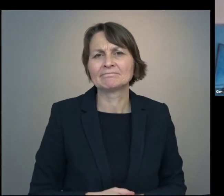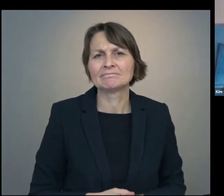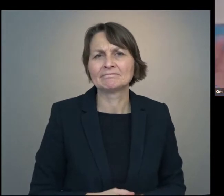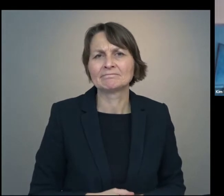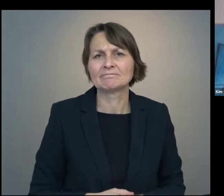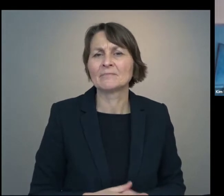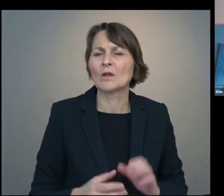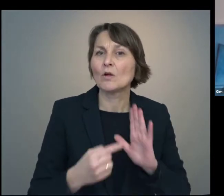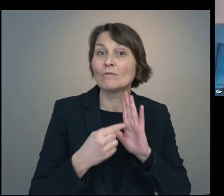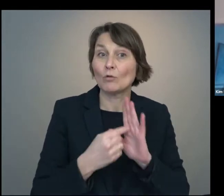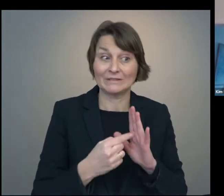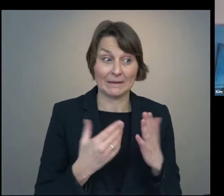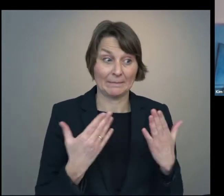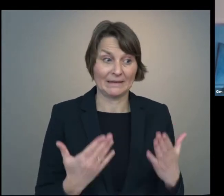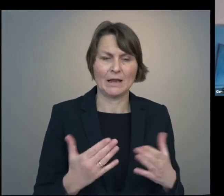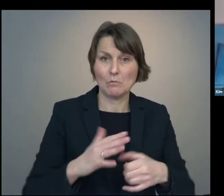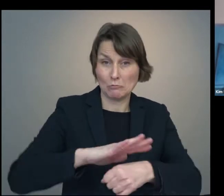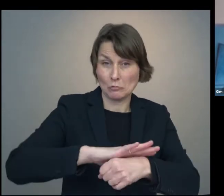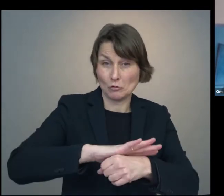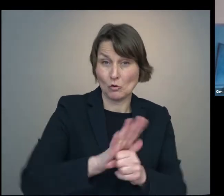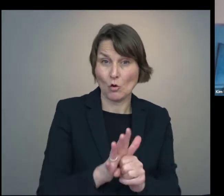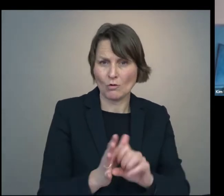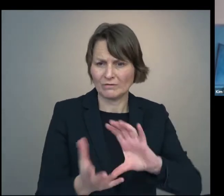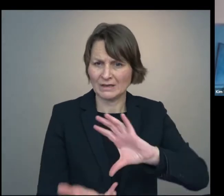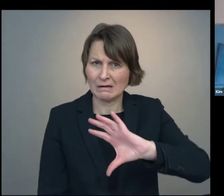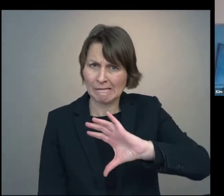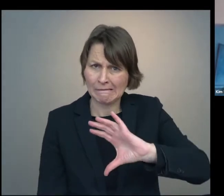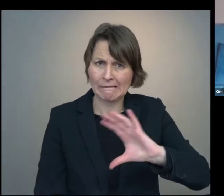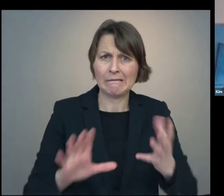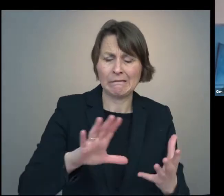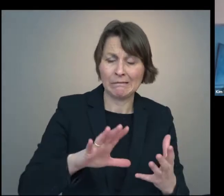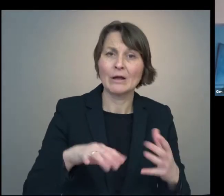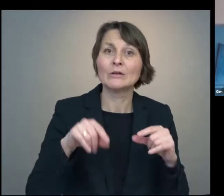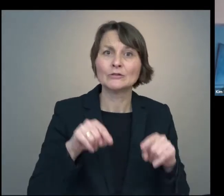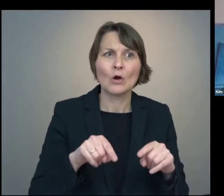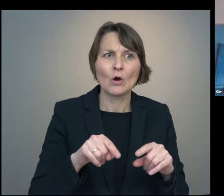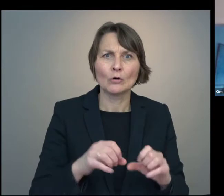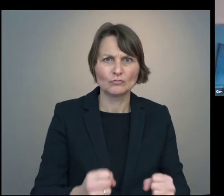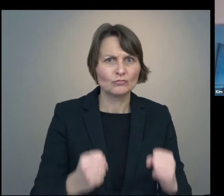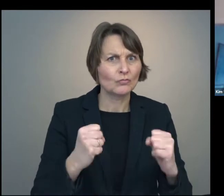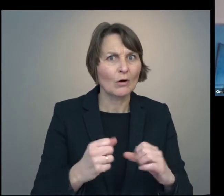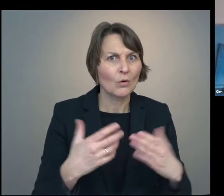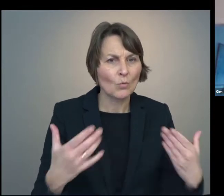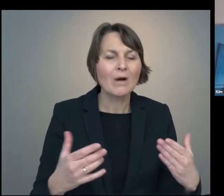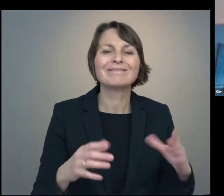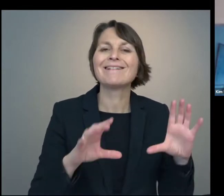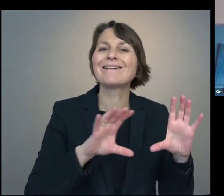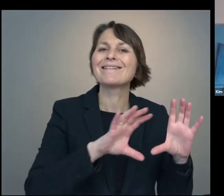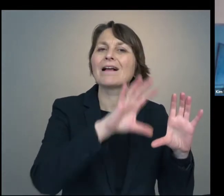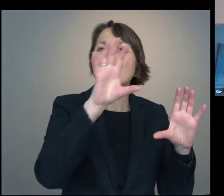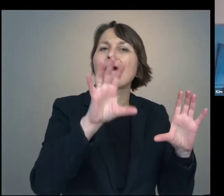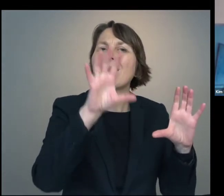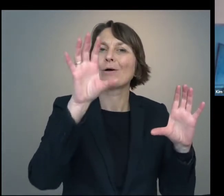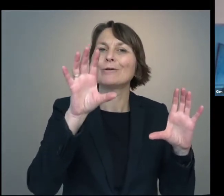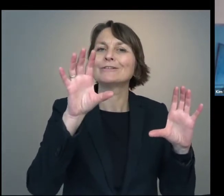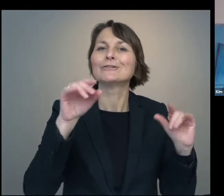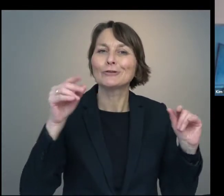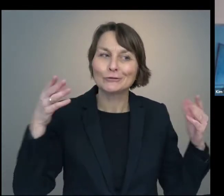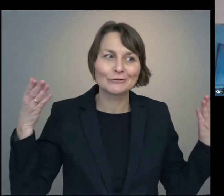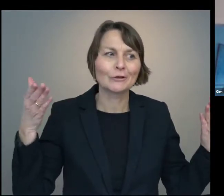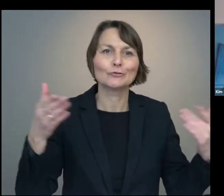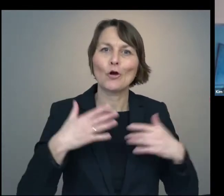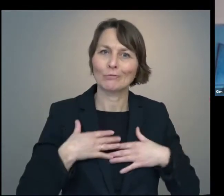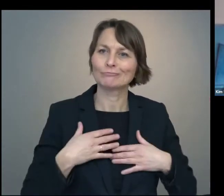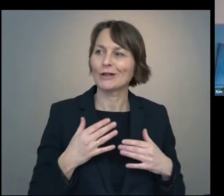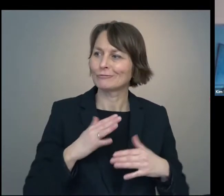to things like COVID is higher for software as a service, so the cloud product, which makes us